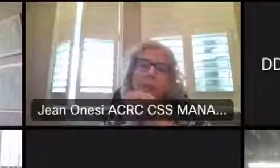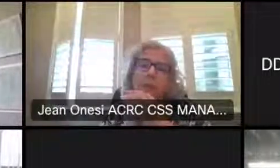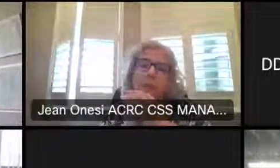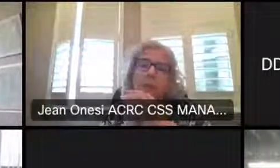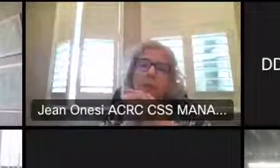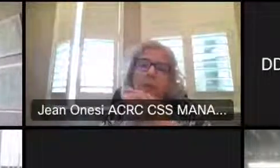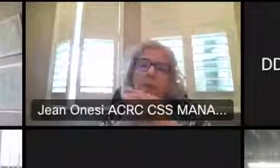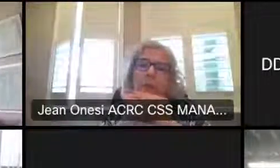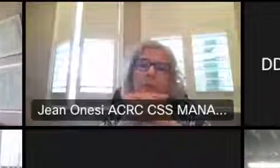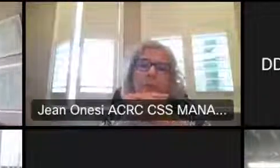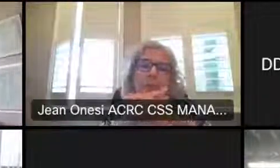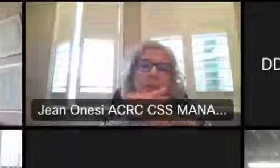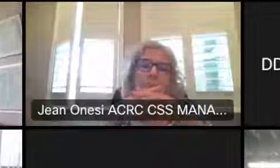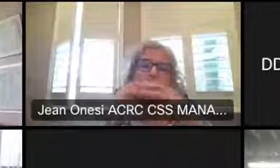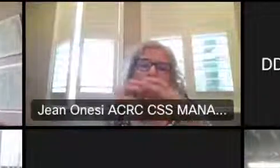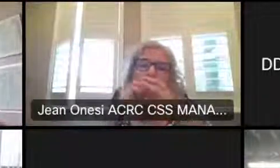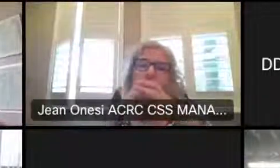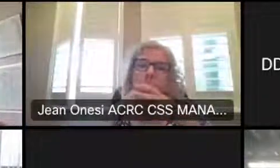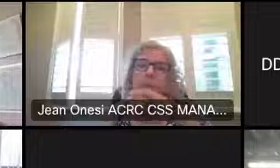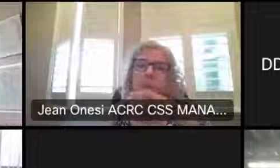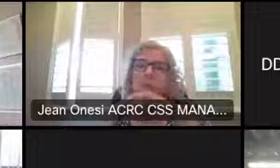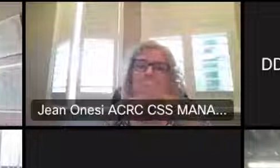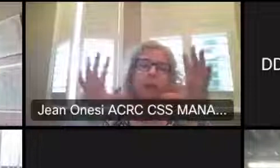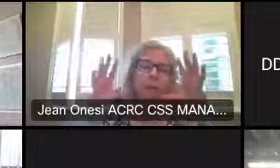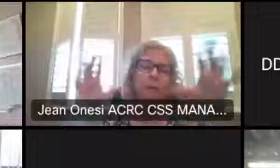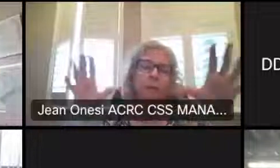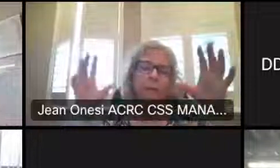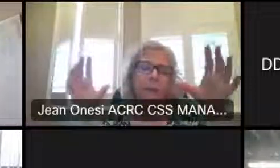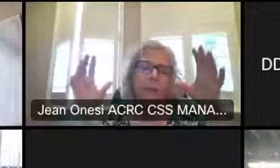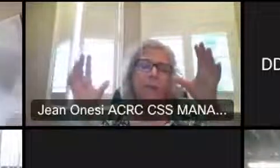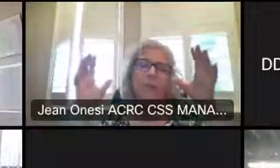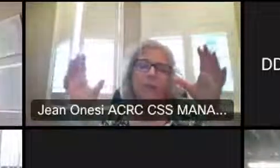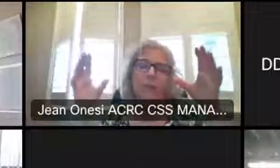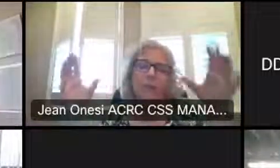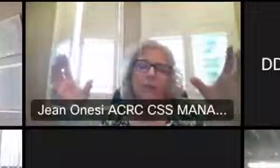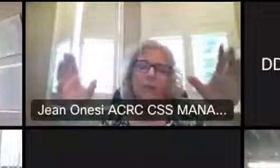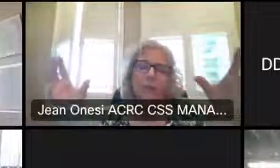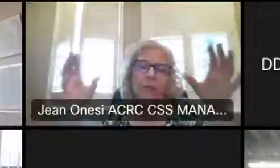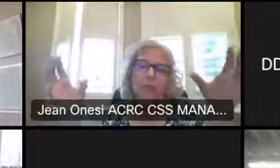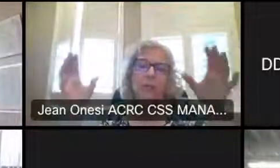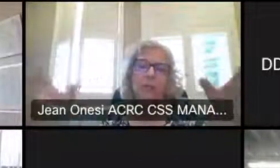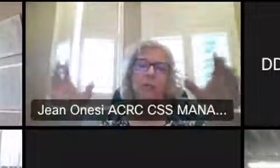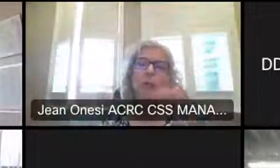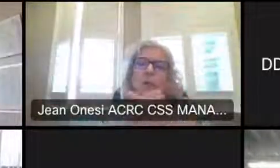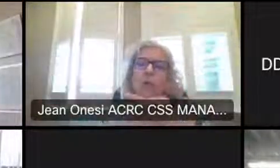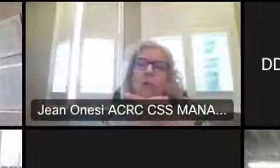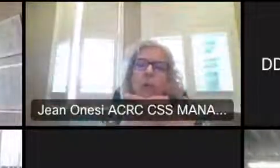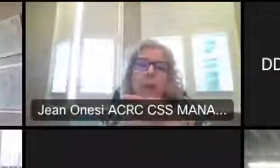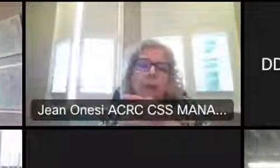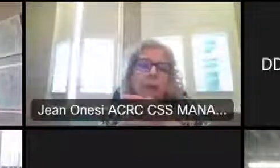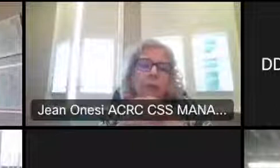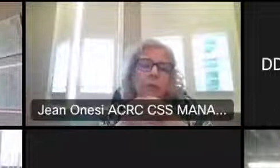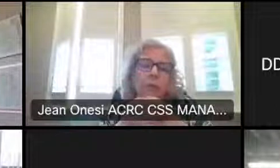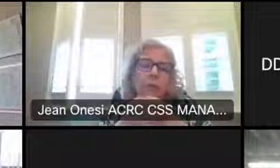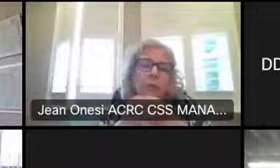in place. So if we could, yeah. And So I it will is a look- change. It is a change.